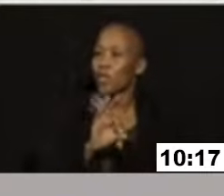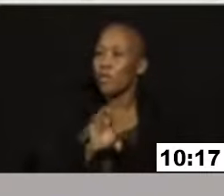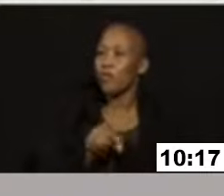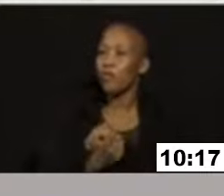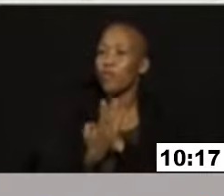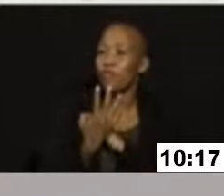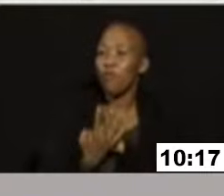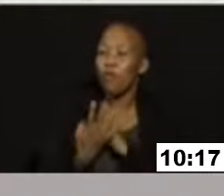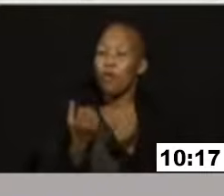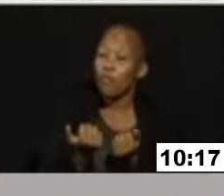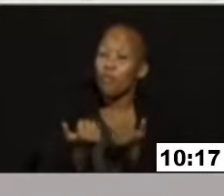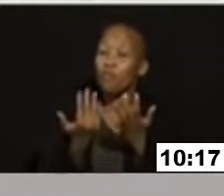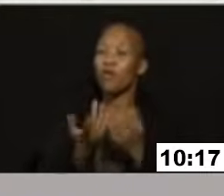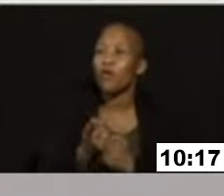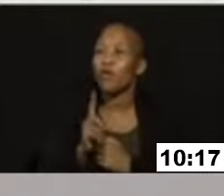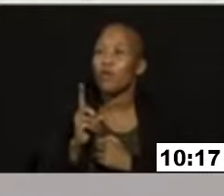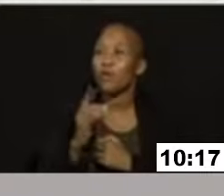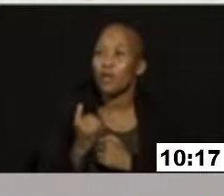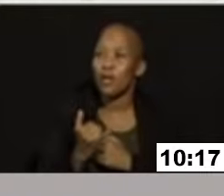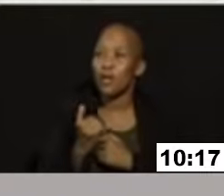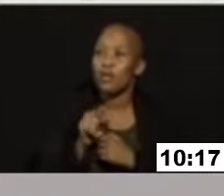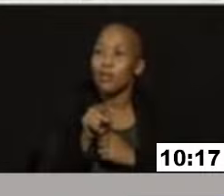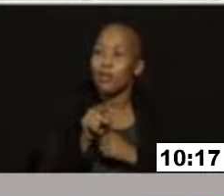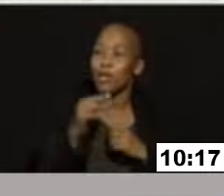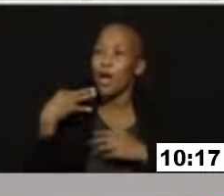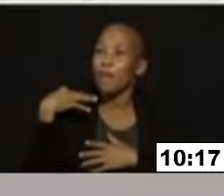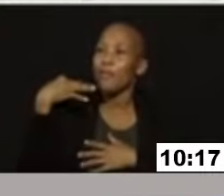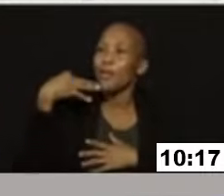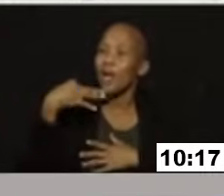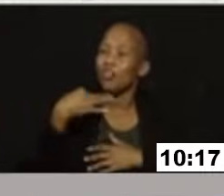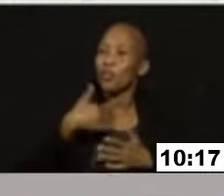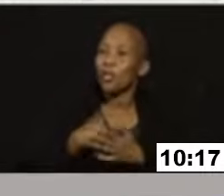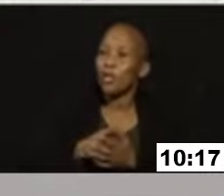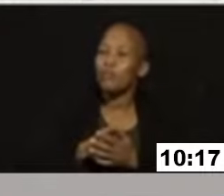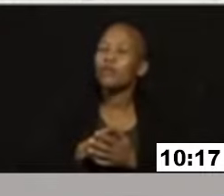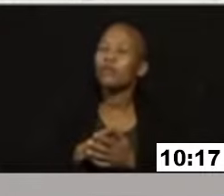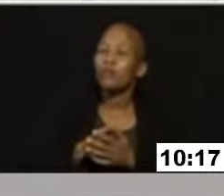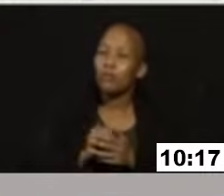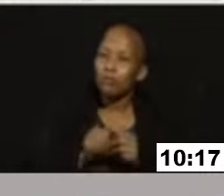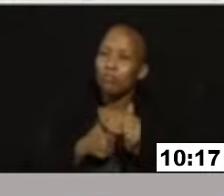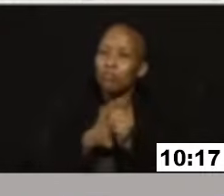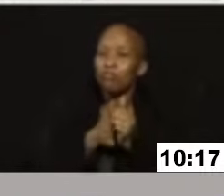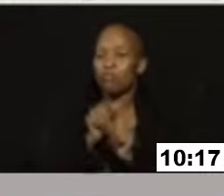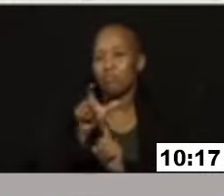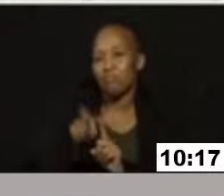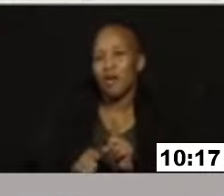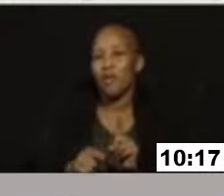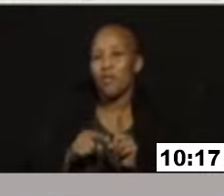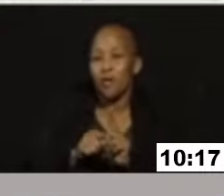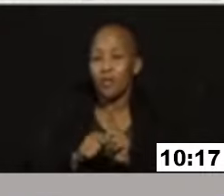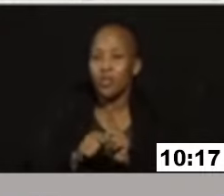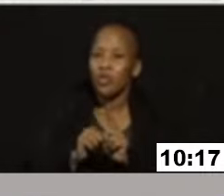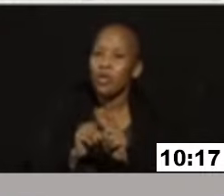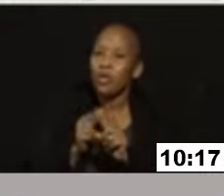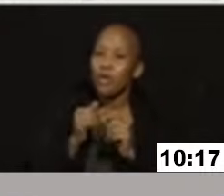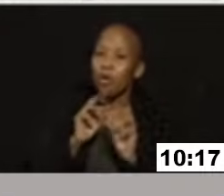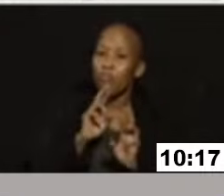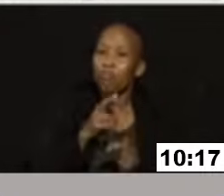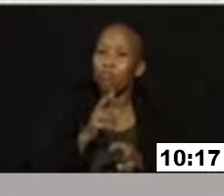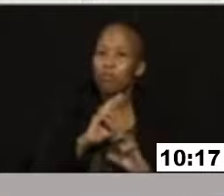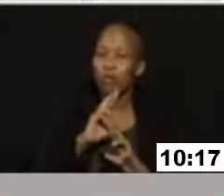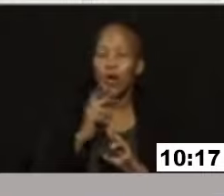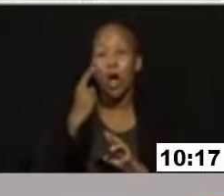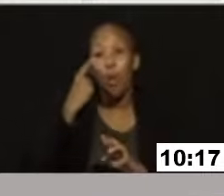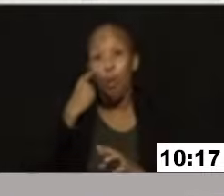provides that the application must be accompanied by a statement from the implicated person responding to the witness statement insofar as